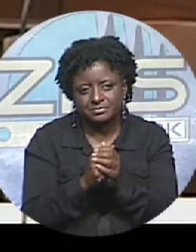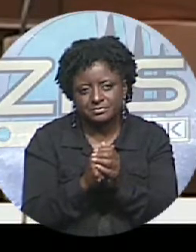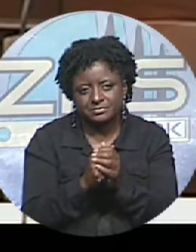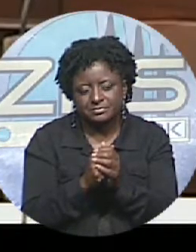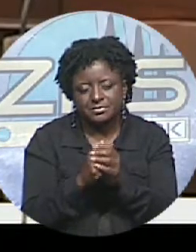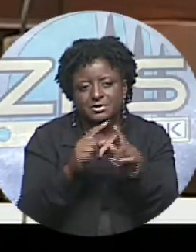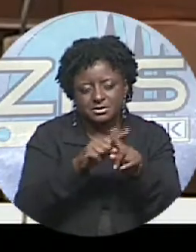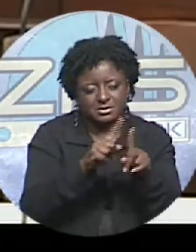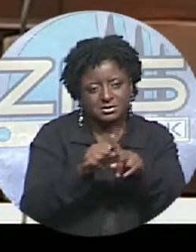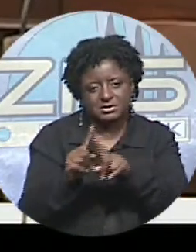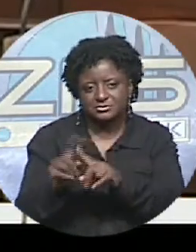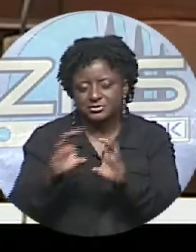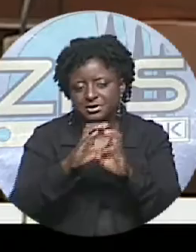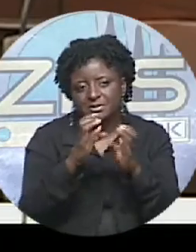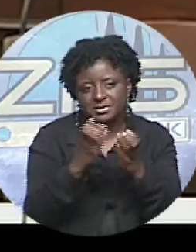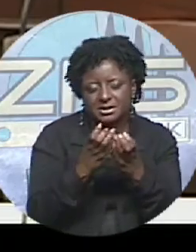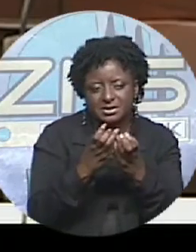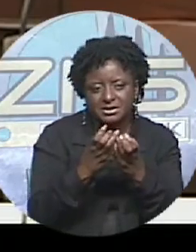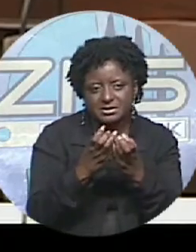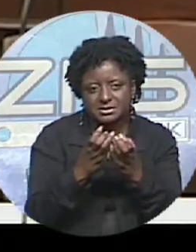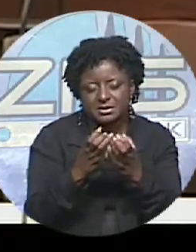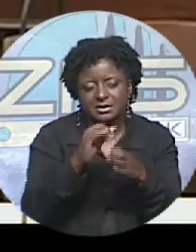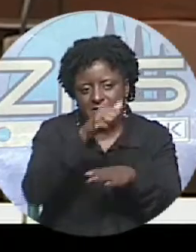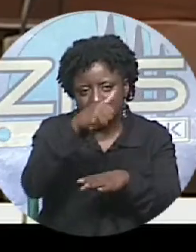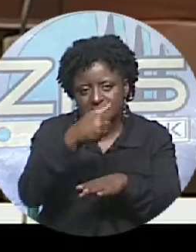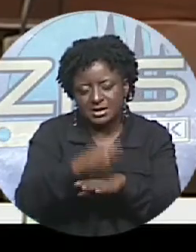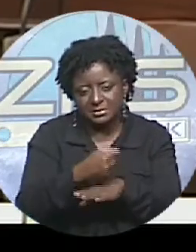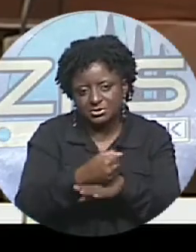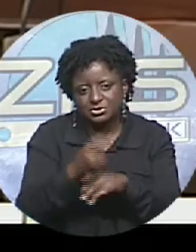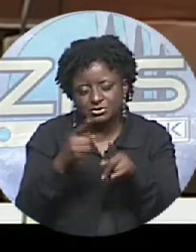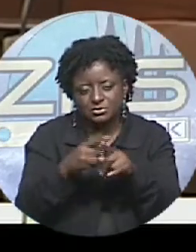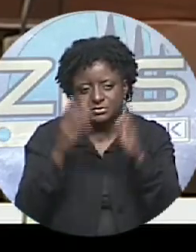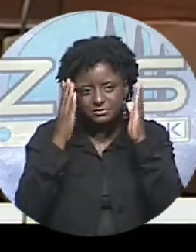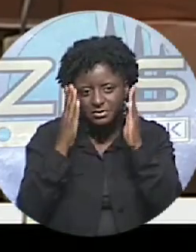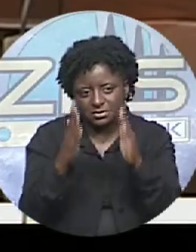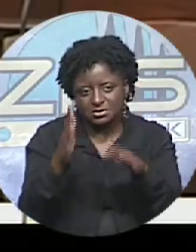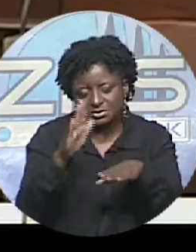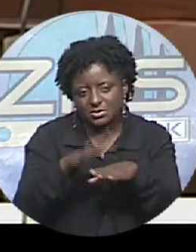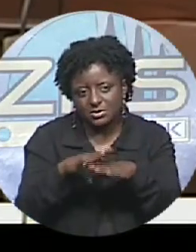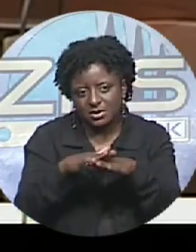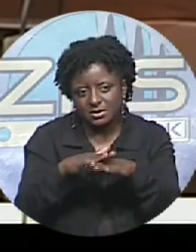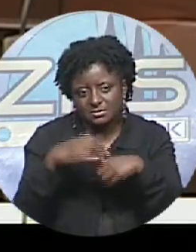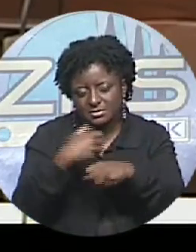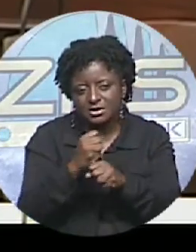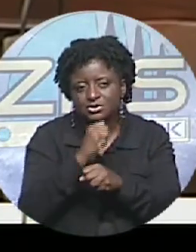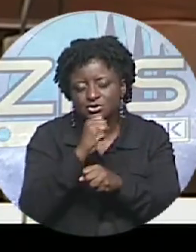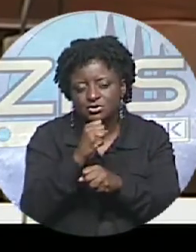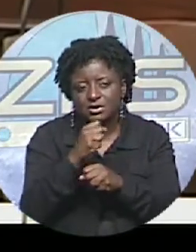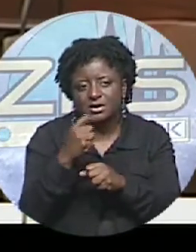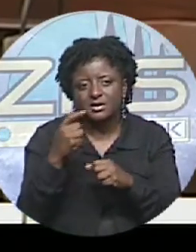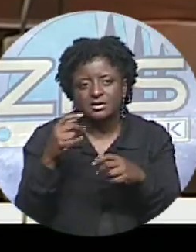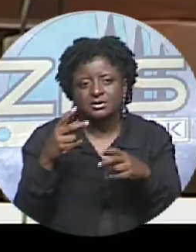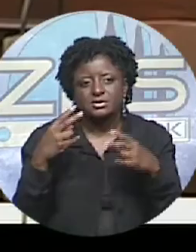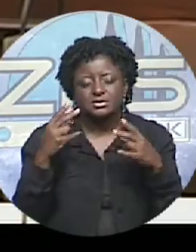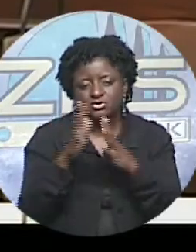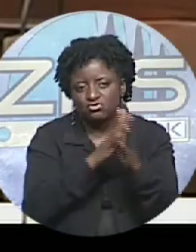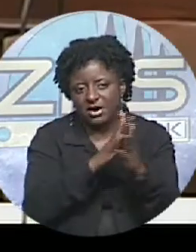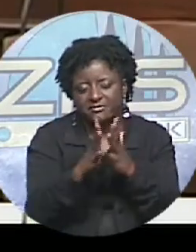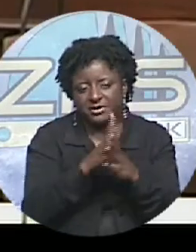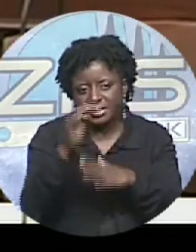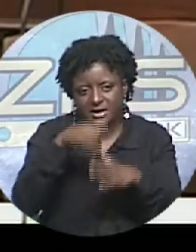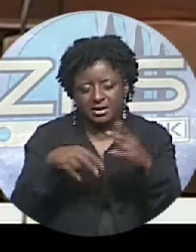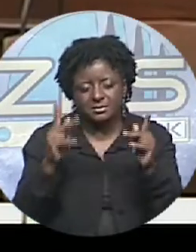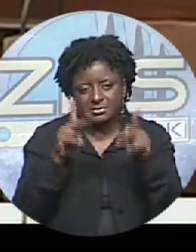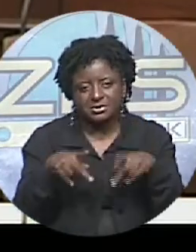been established to give focused attention to ensuring that the Trafficking in Persons Act and the government's